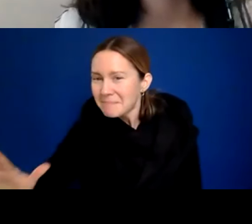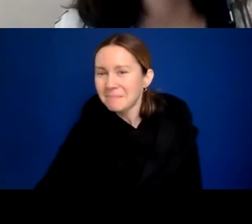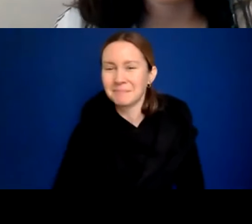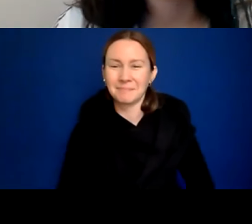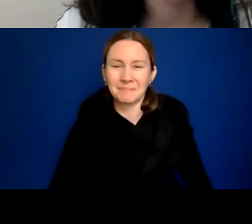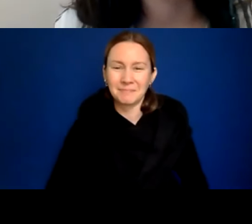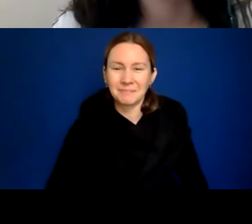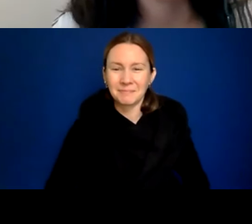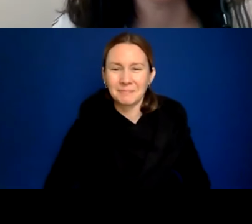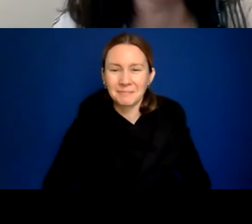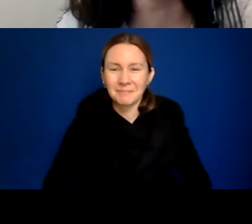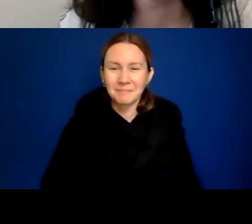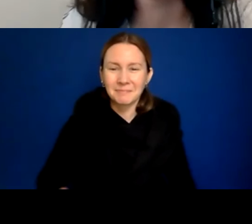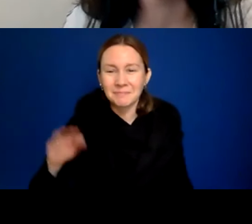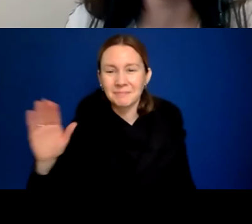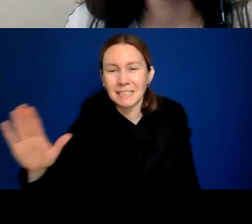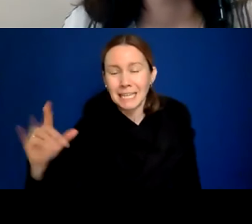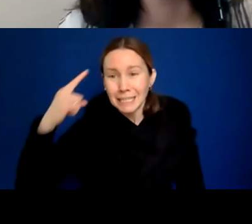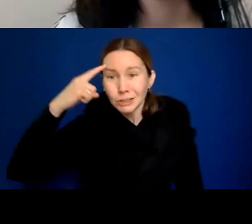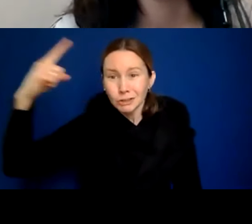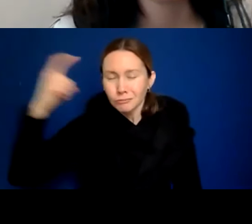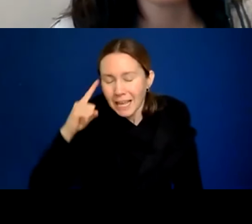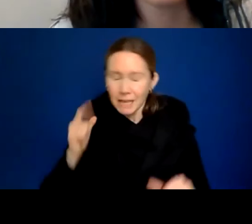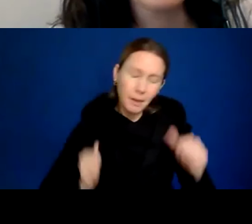I think he was acting out his dream.